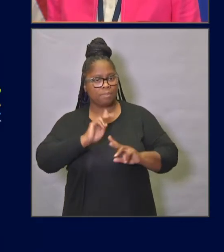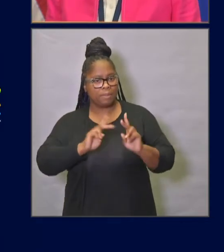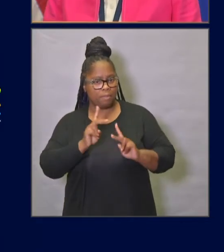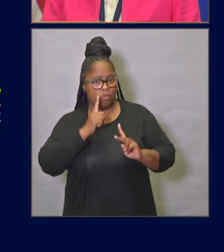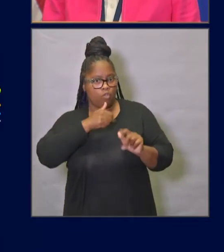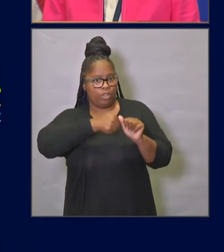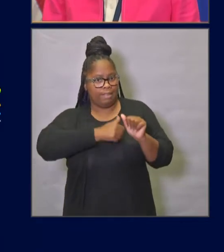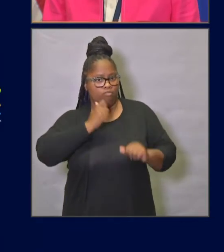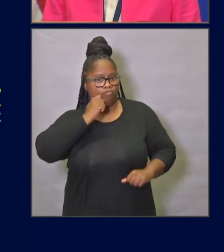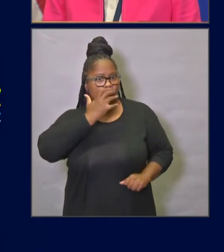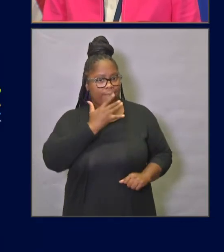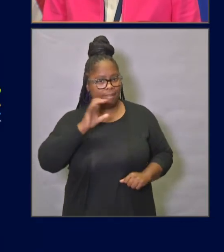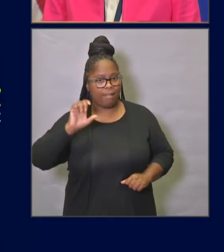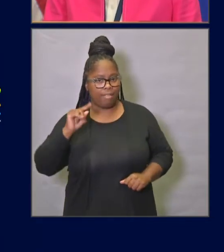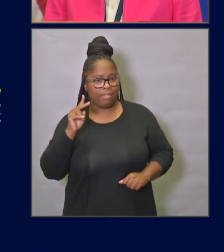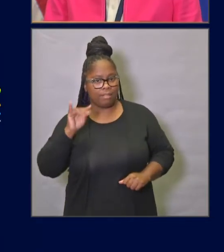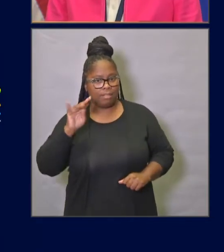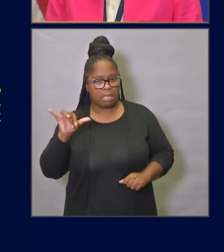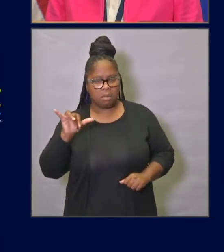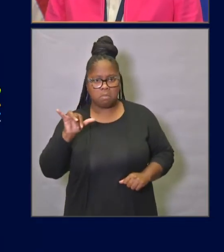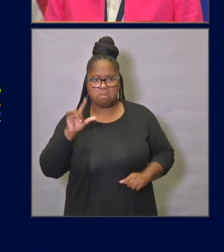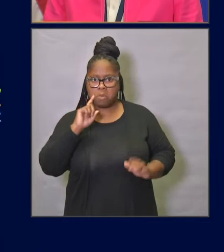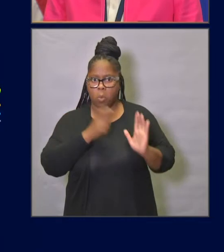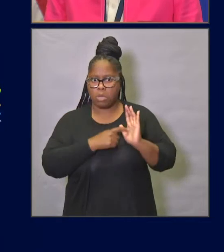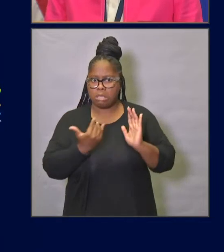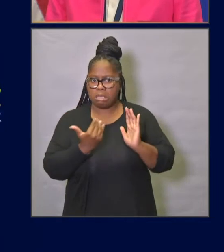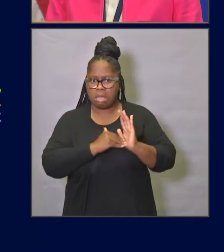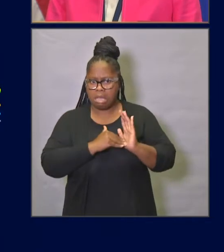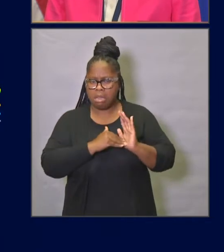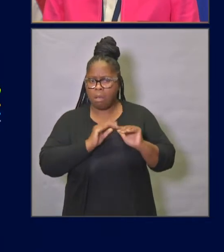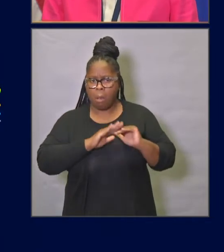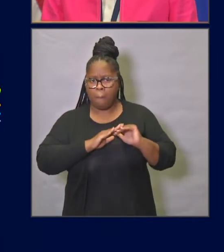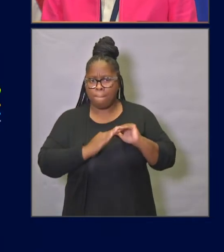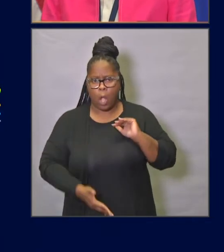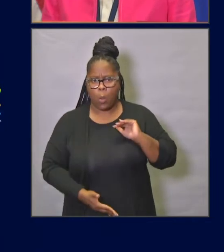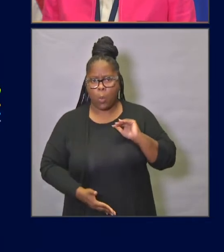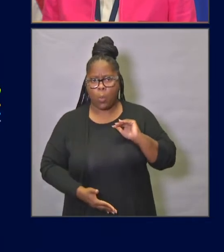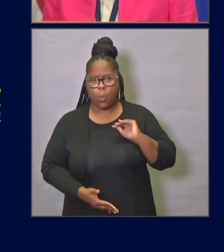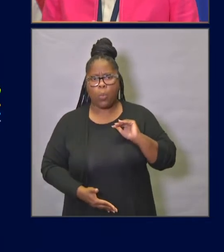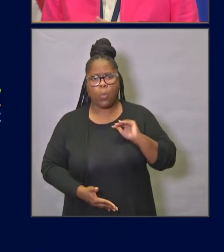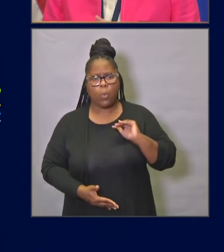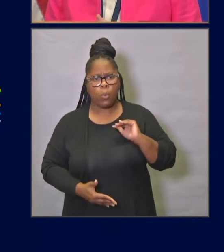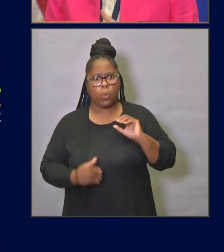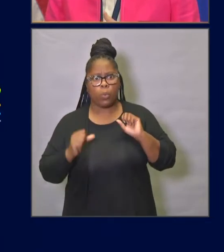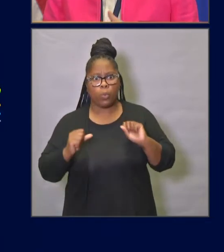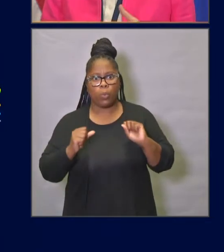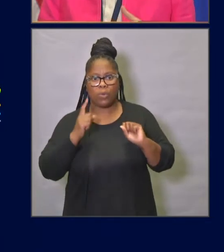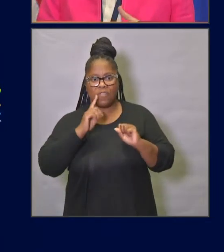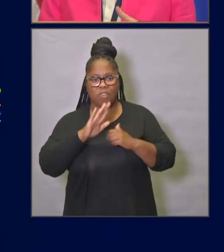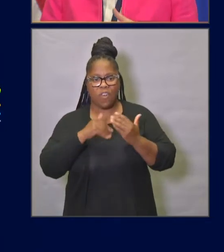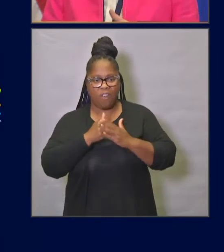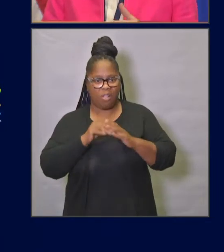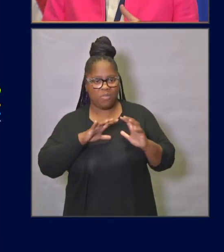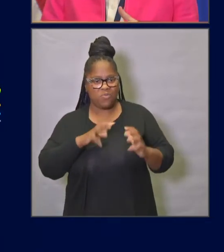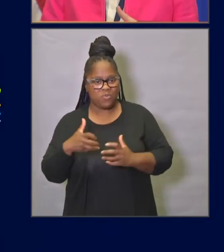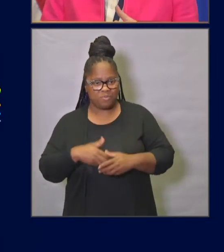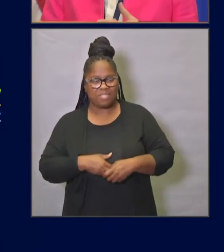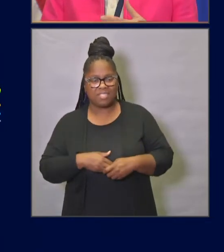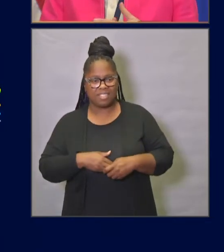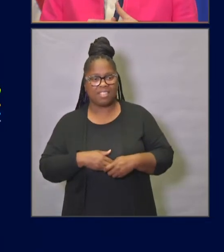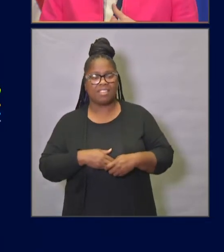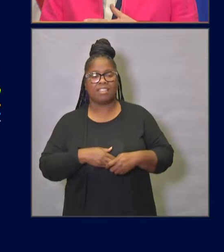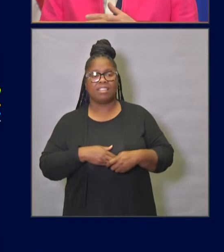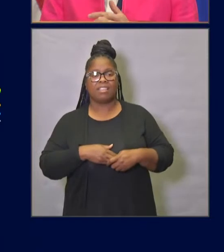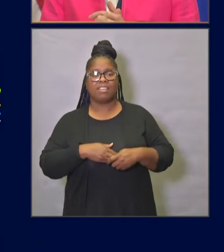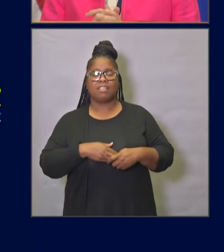see a significant decline again amongst all groups, and also a closing of the gap between